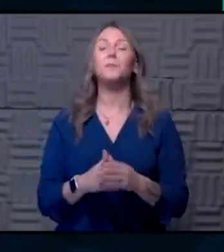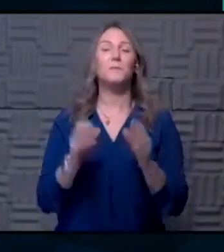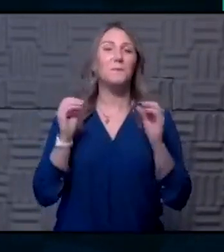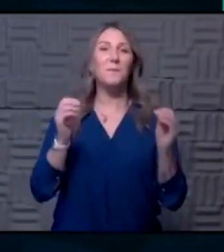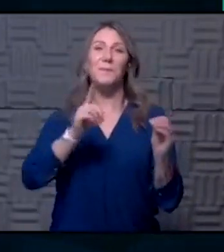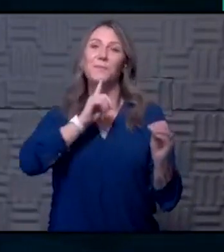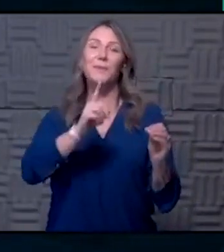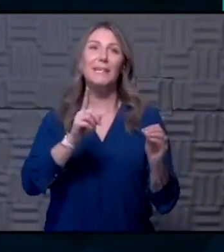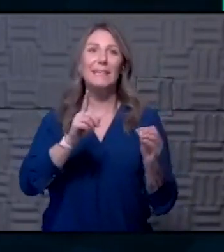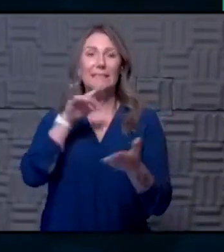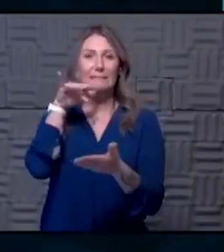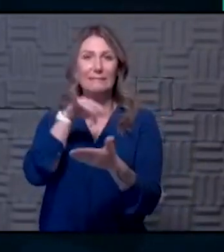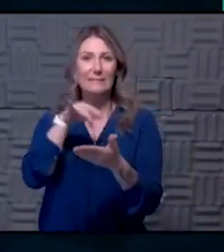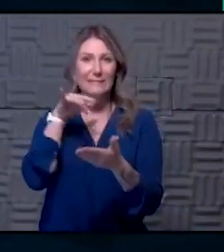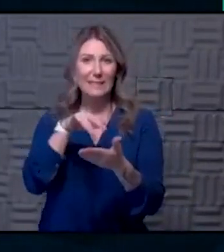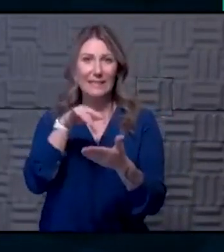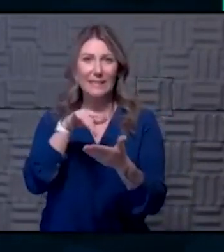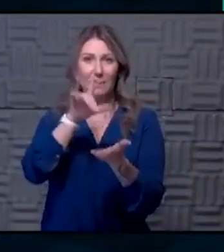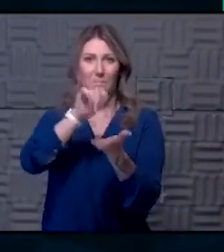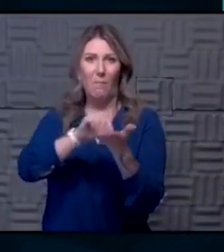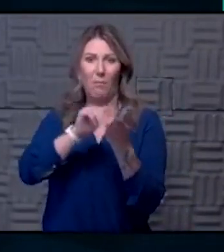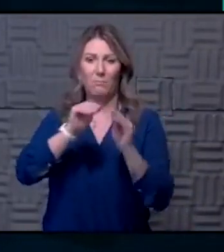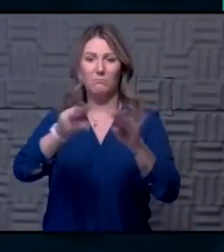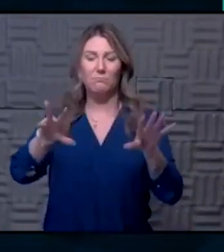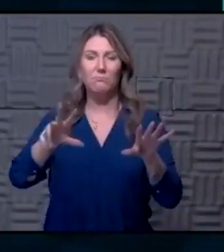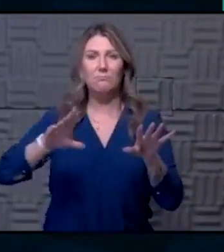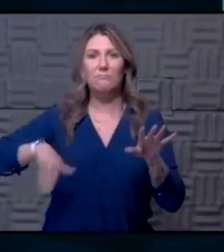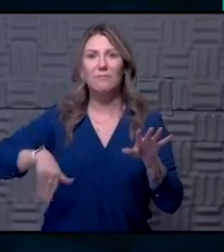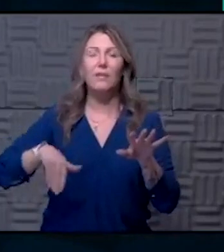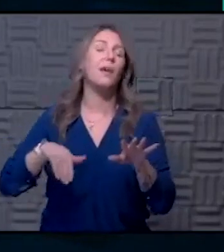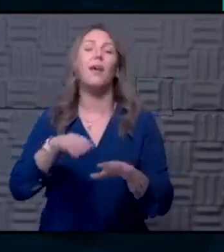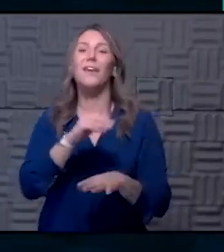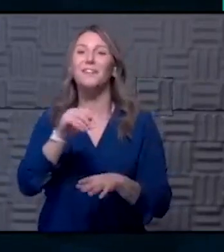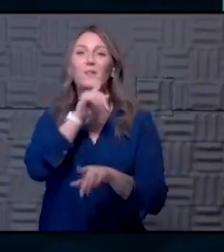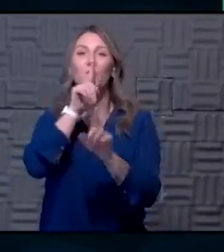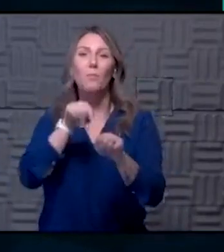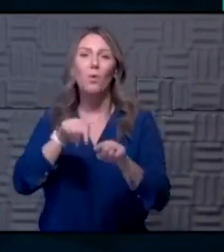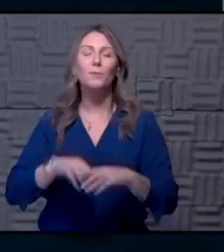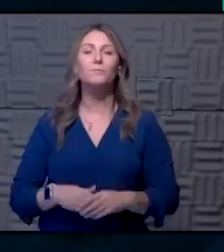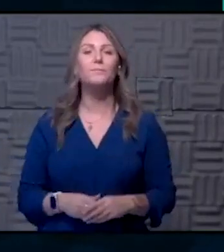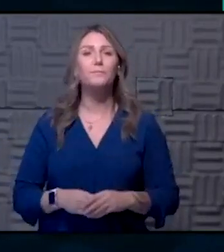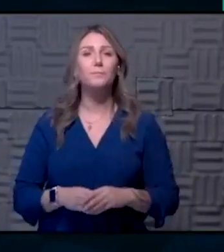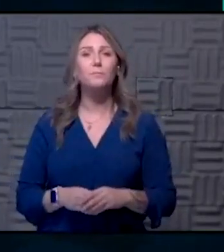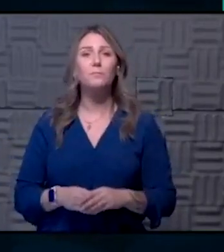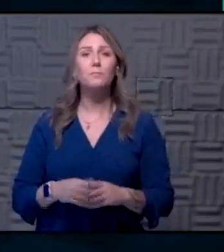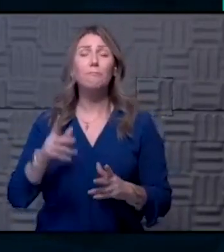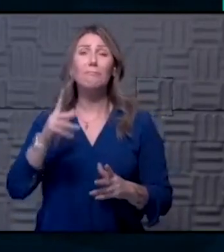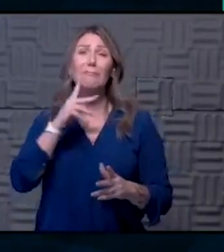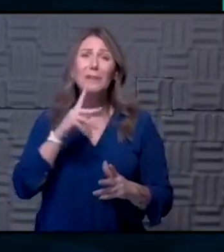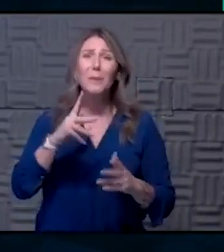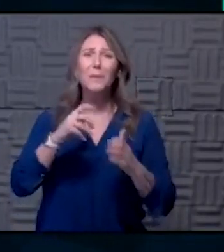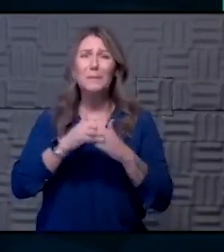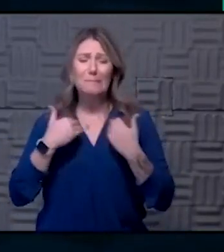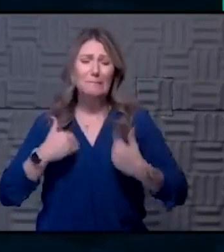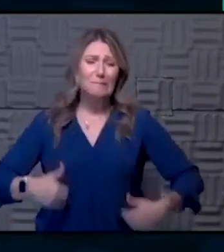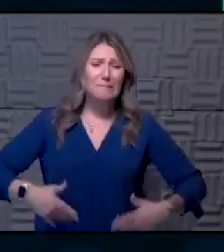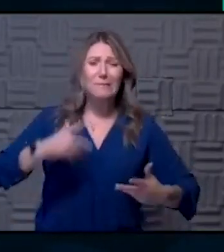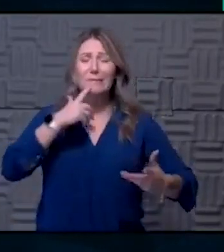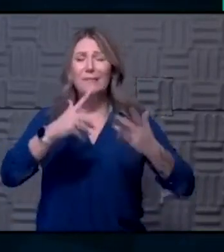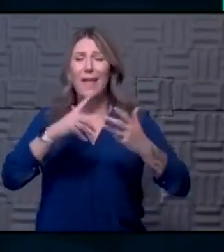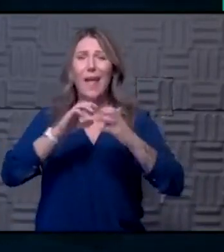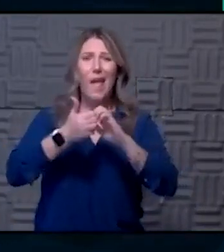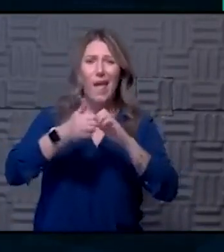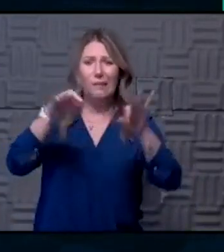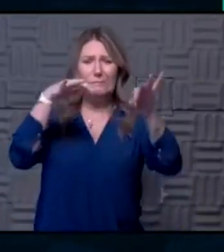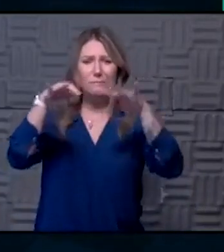real study that's been out yet, but that's been anecdotally reported. Physiologically, I'm having a hard time explaining how that